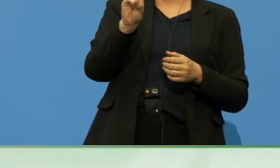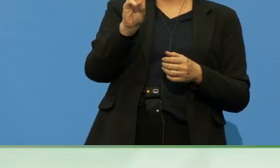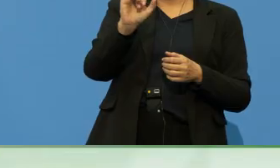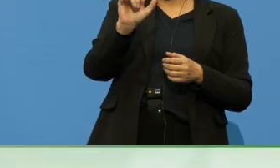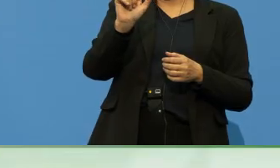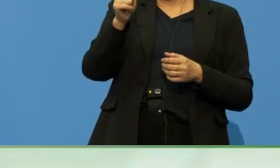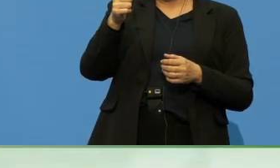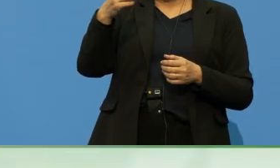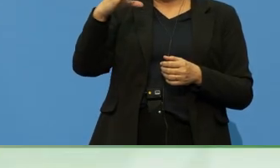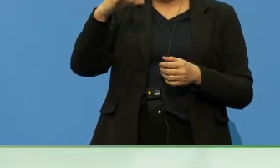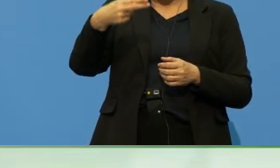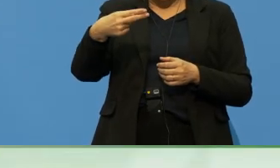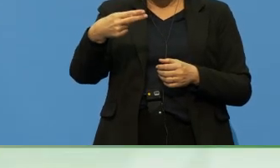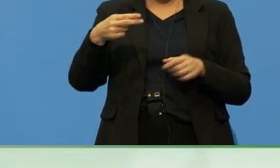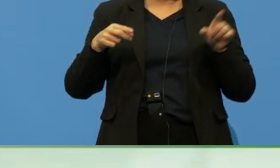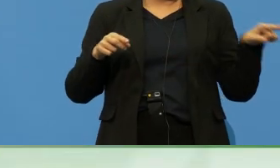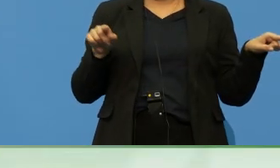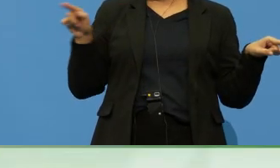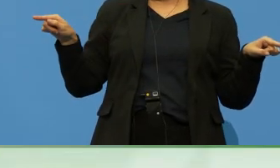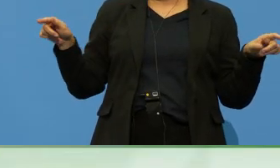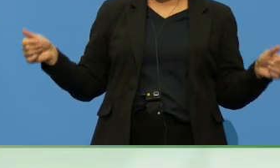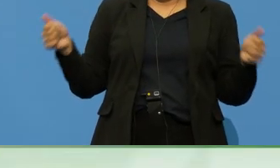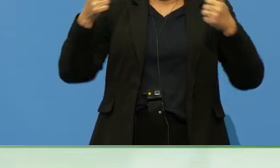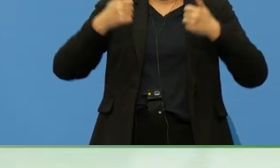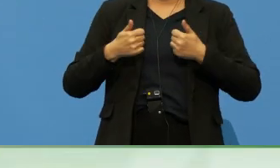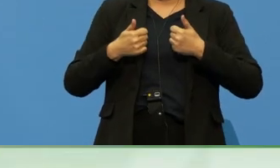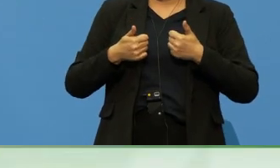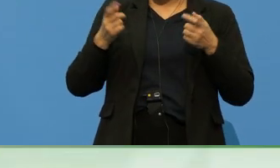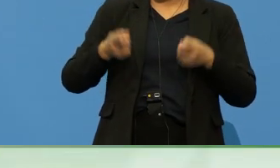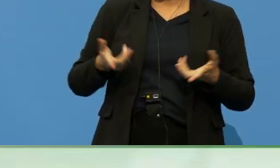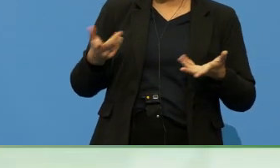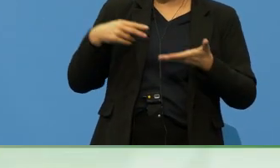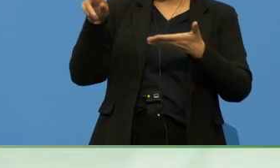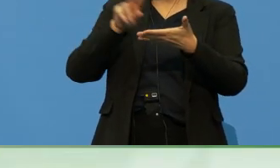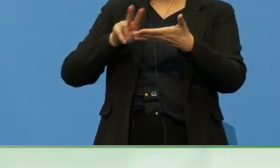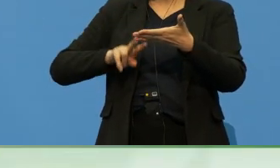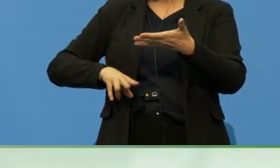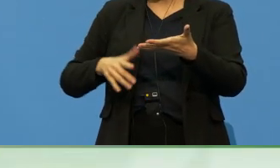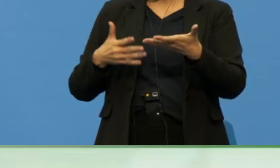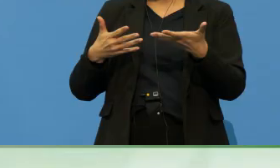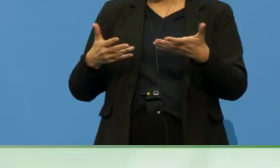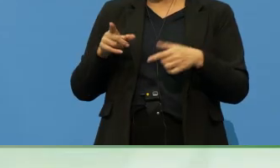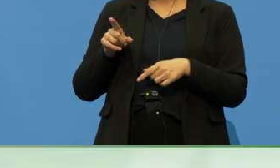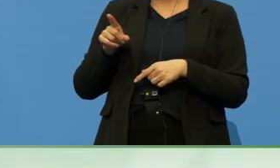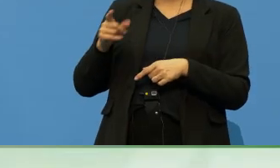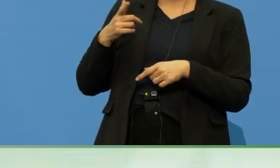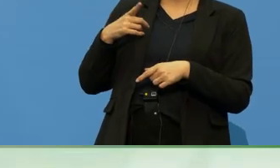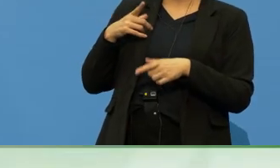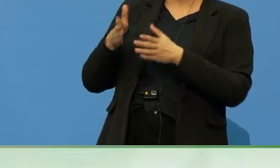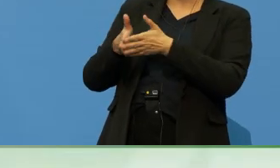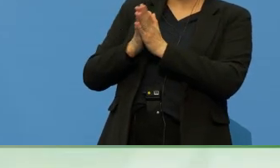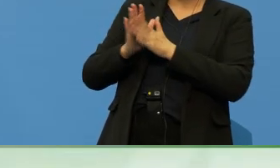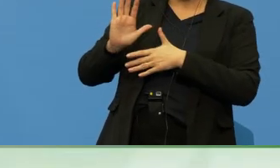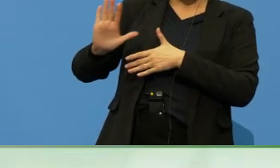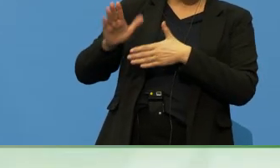need to combine your works. But I was like, what about barriers? There must have